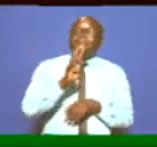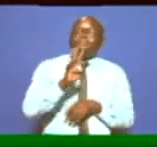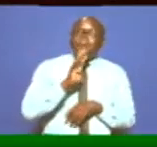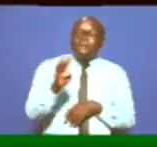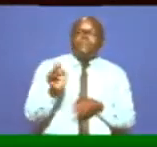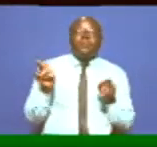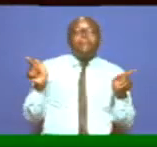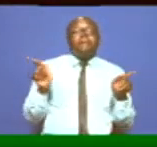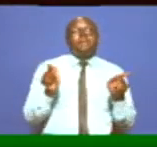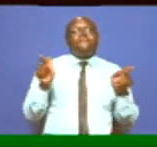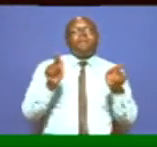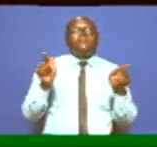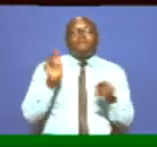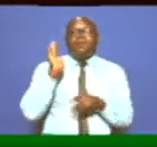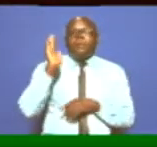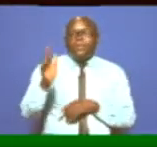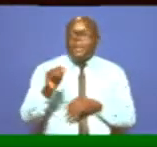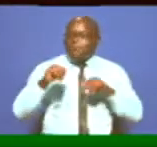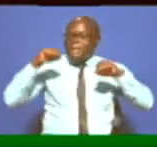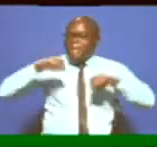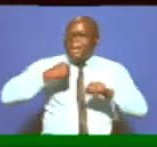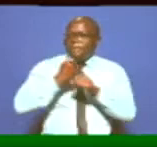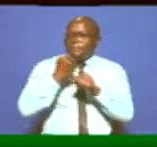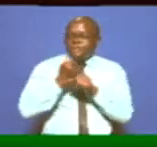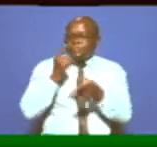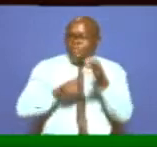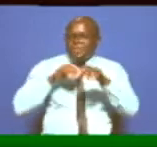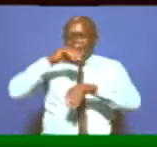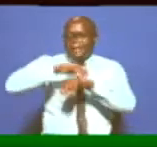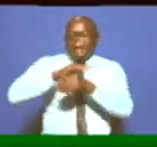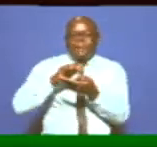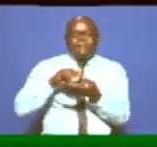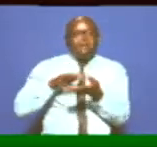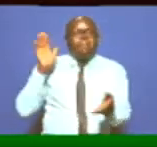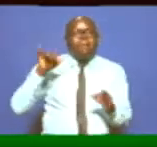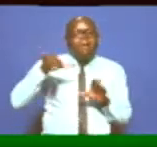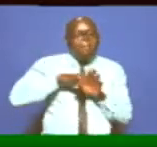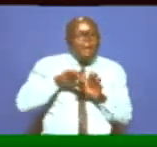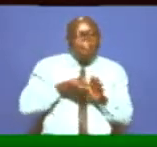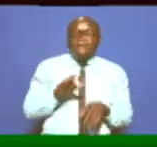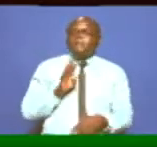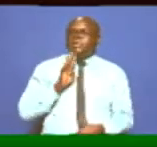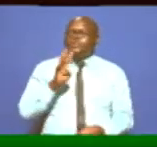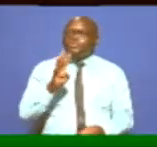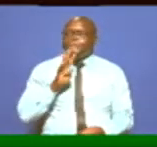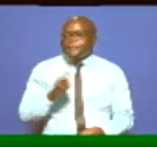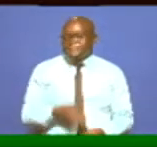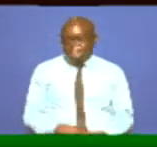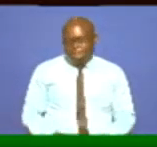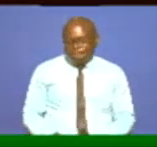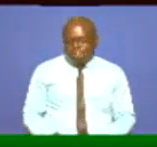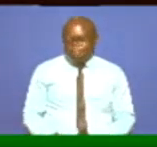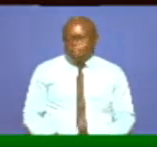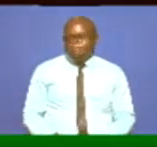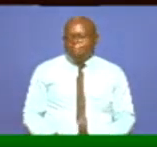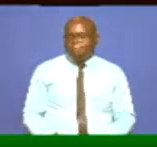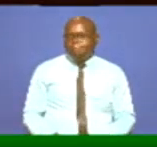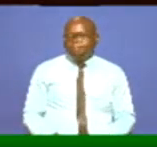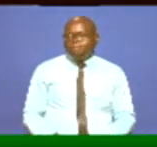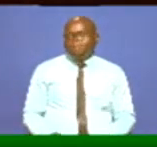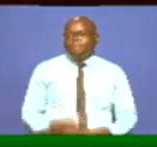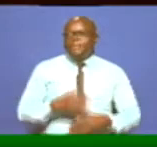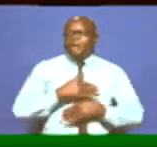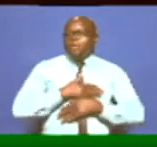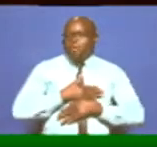briefly, we will be able to get many members speaking. So I will start with the Honorable